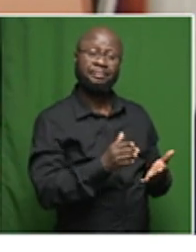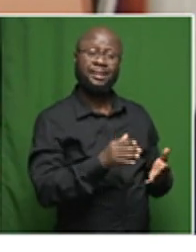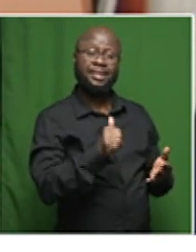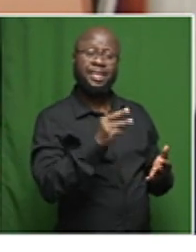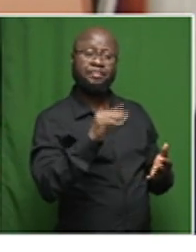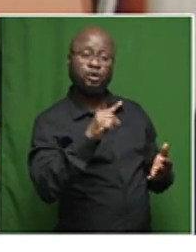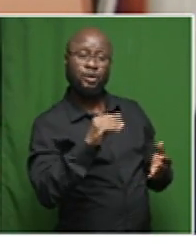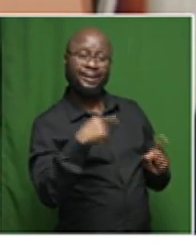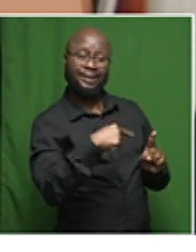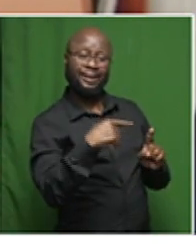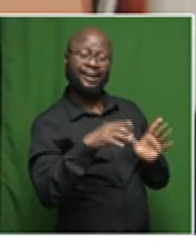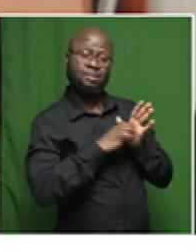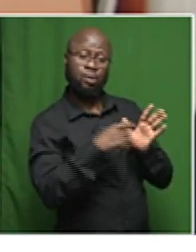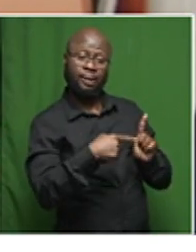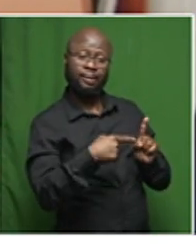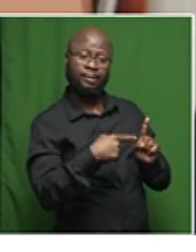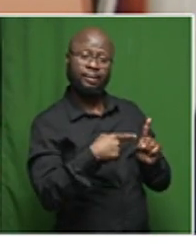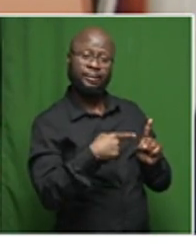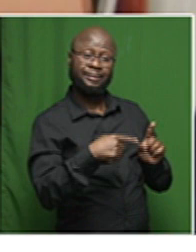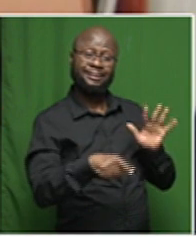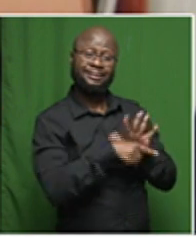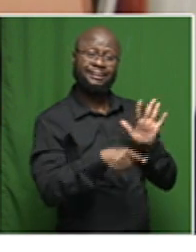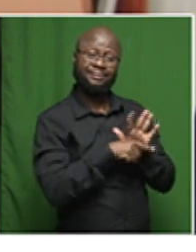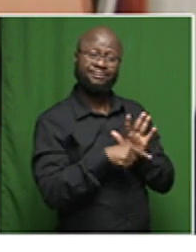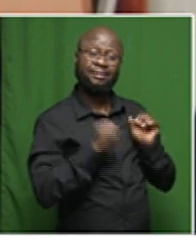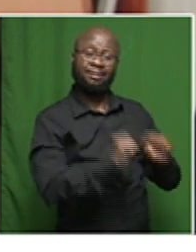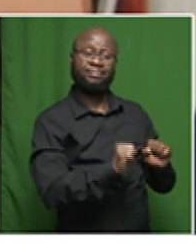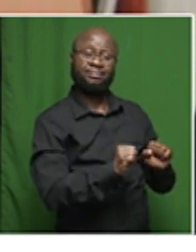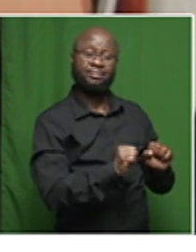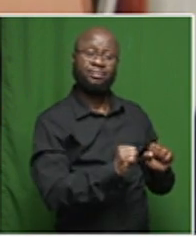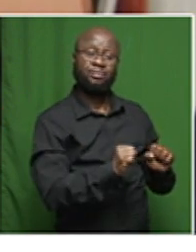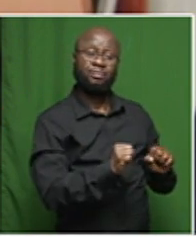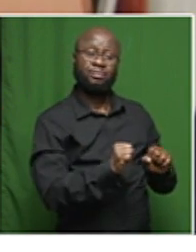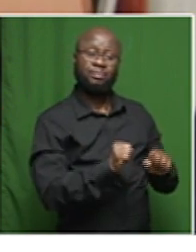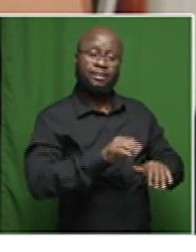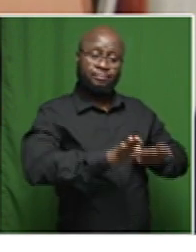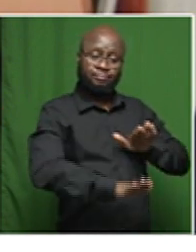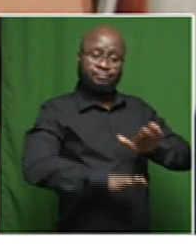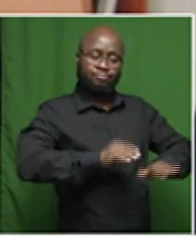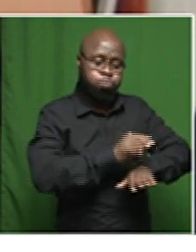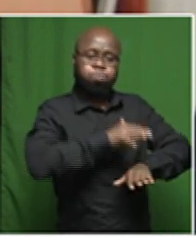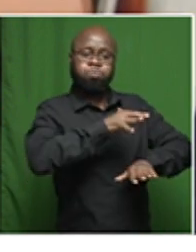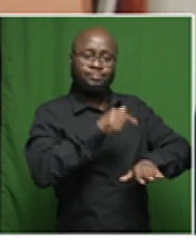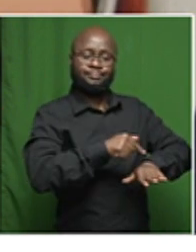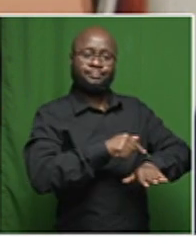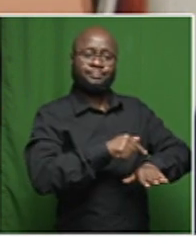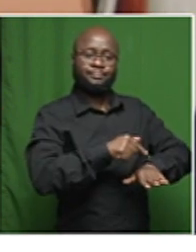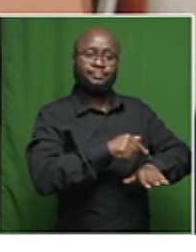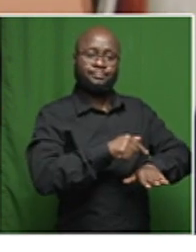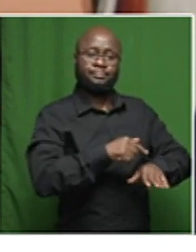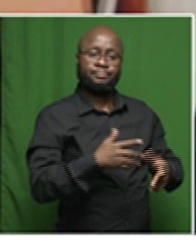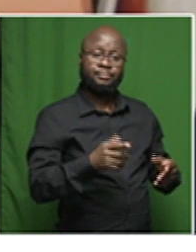That's an example of which it can cause swelling on the legs. And then the other complications of blood pressure as